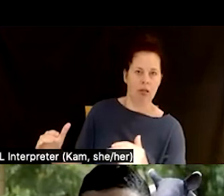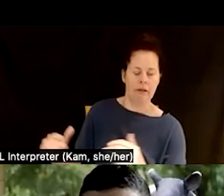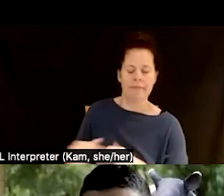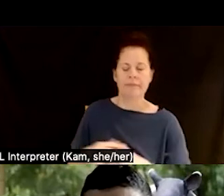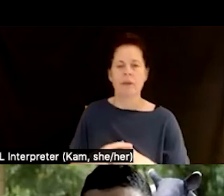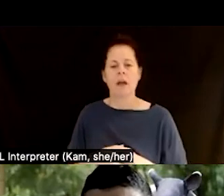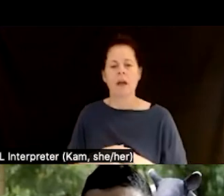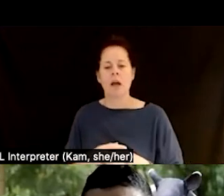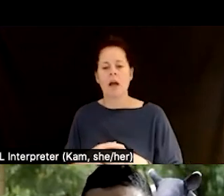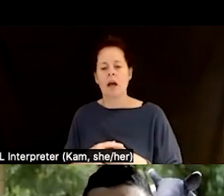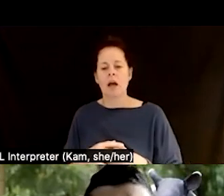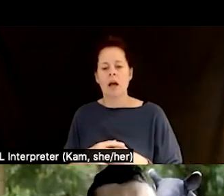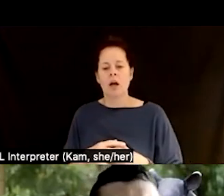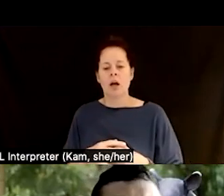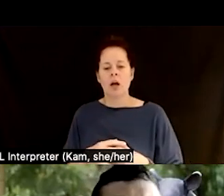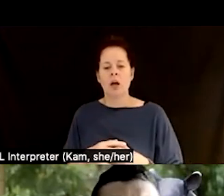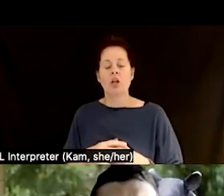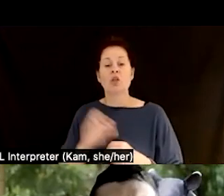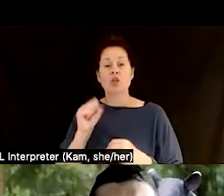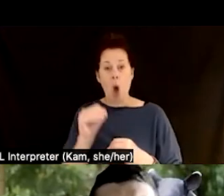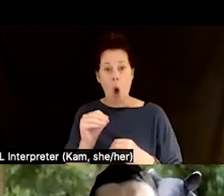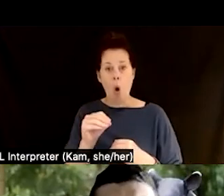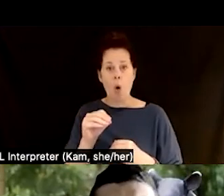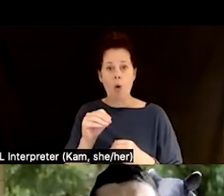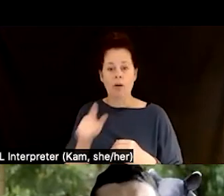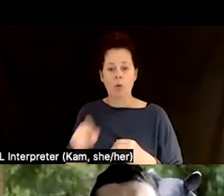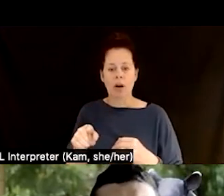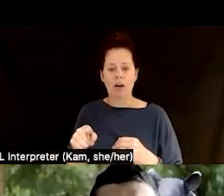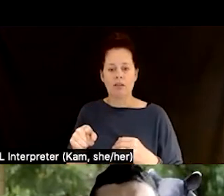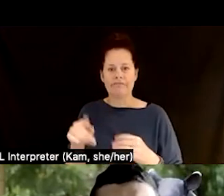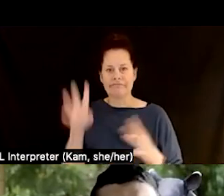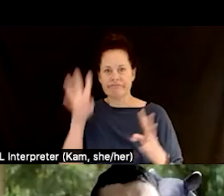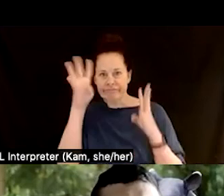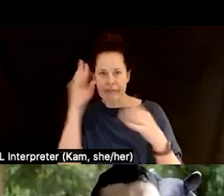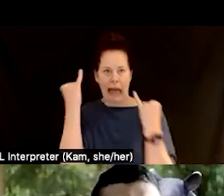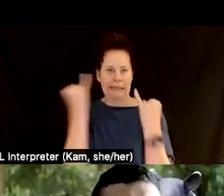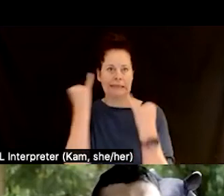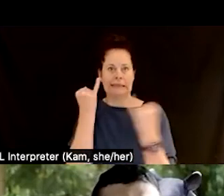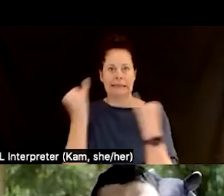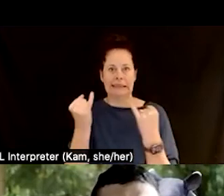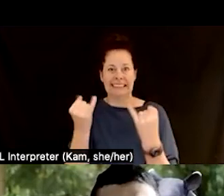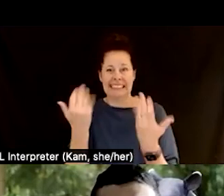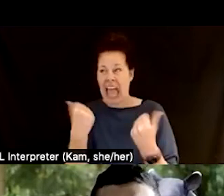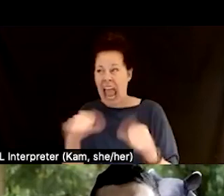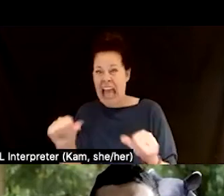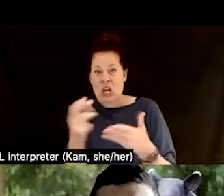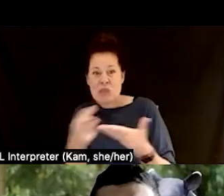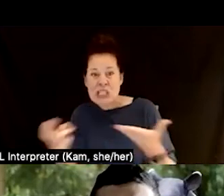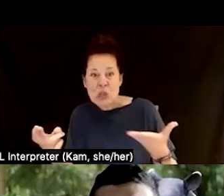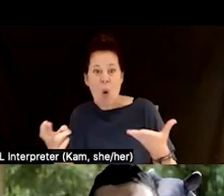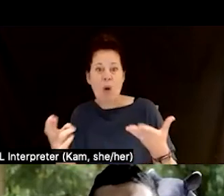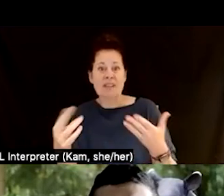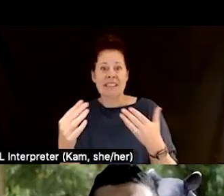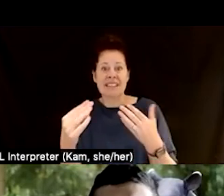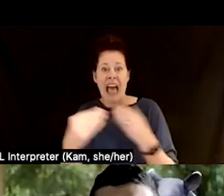1. It's extremely new. And I just wanted to see if I could get resources or advice on how to set up an advisory